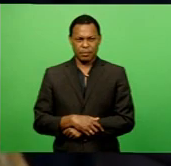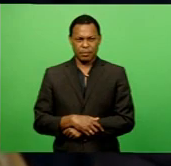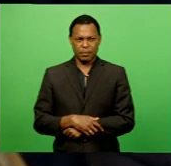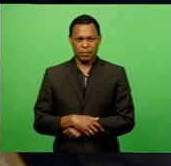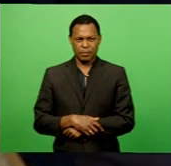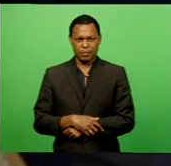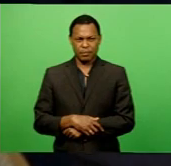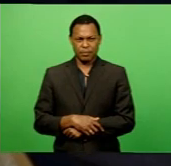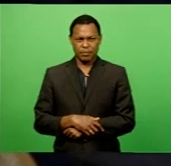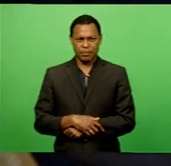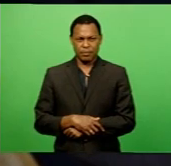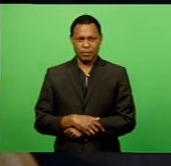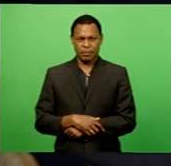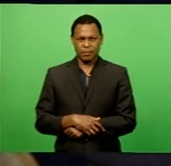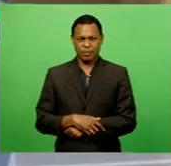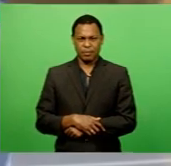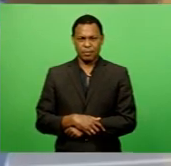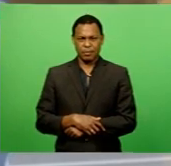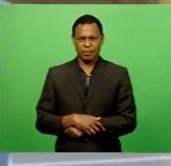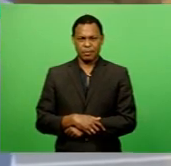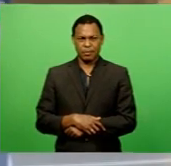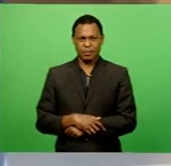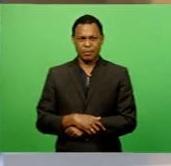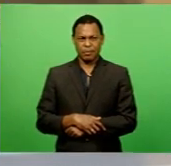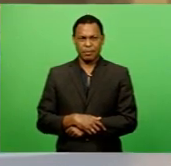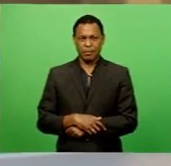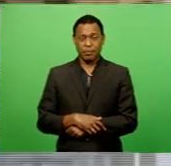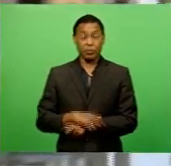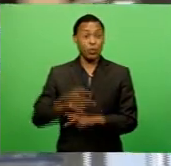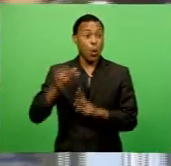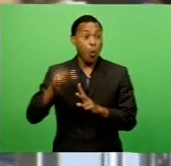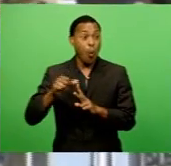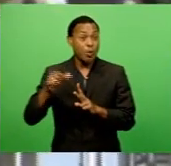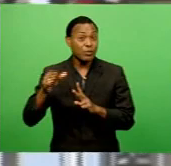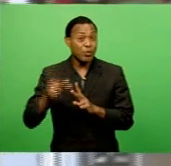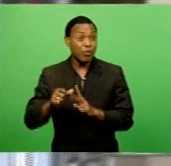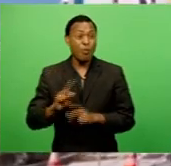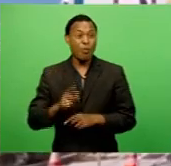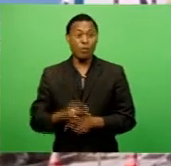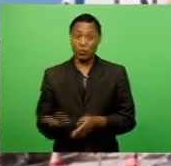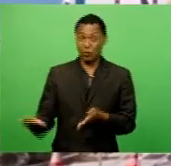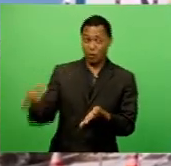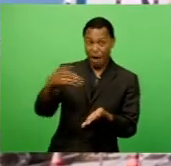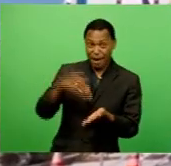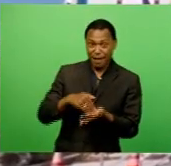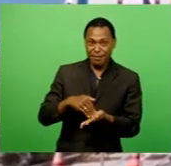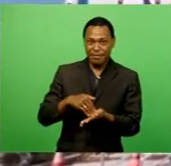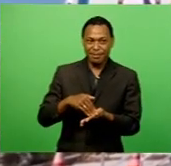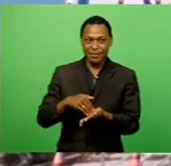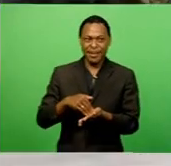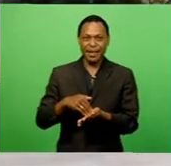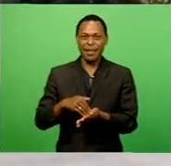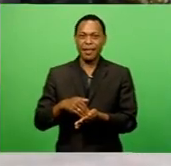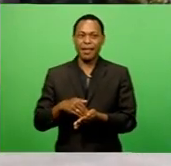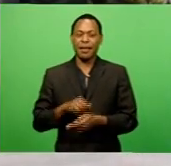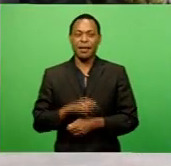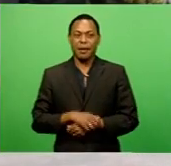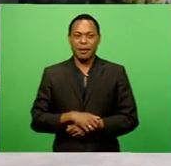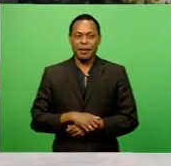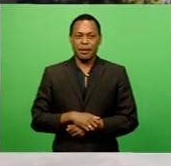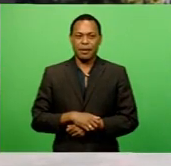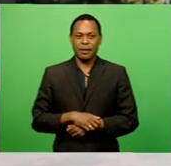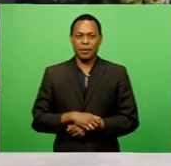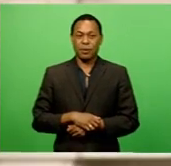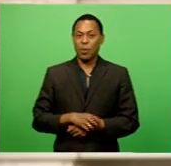said it's not possible. Come on, give me a break, man. Also talking tough on arrivals stateside, demanding negative COVID tests